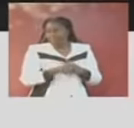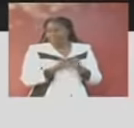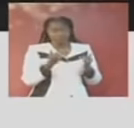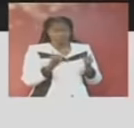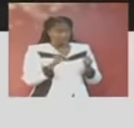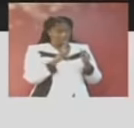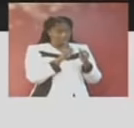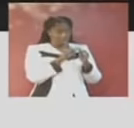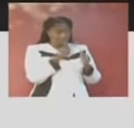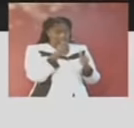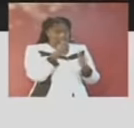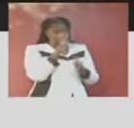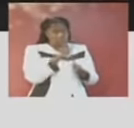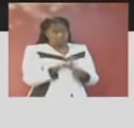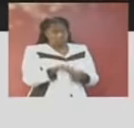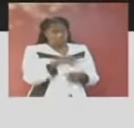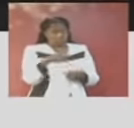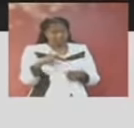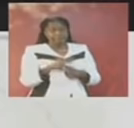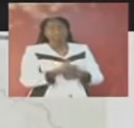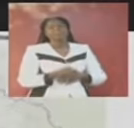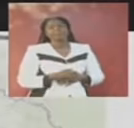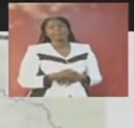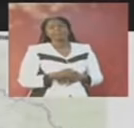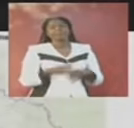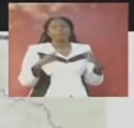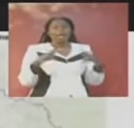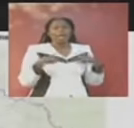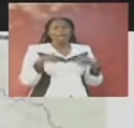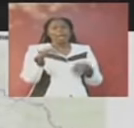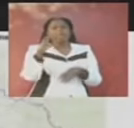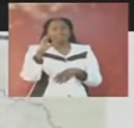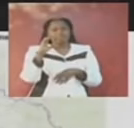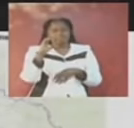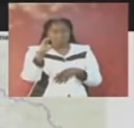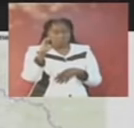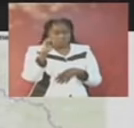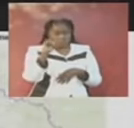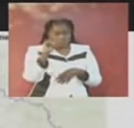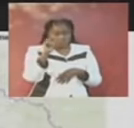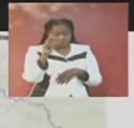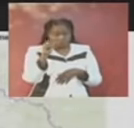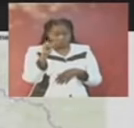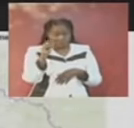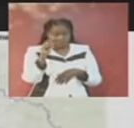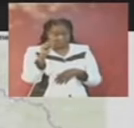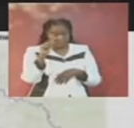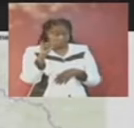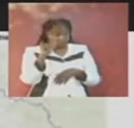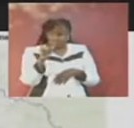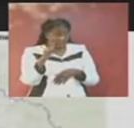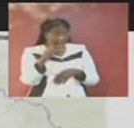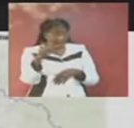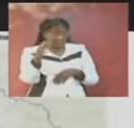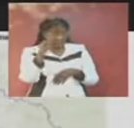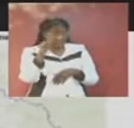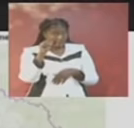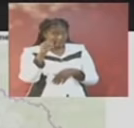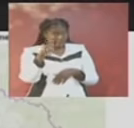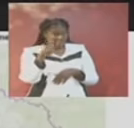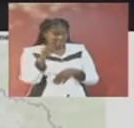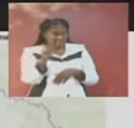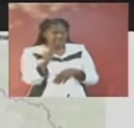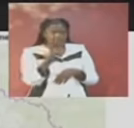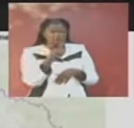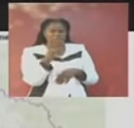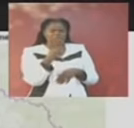we look at our county maps. In this case, we are looking specifically at County Victoria. You'll recall last week we mentioned 3 counties